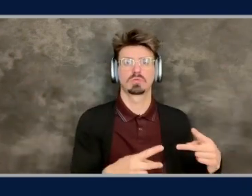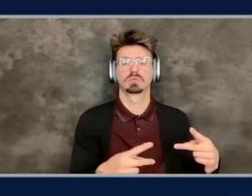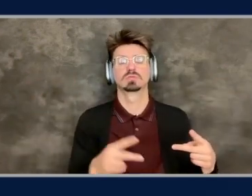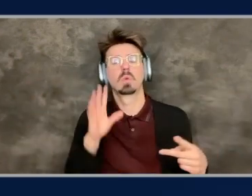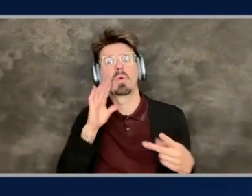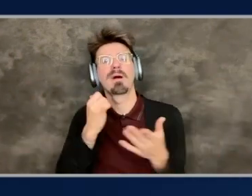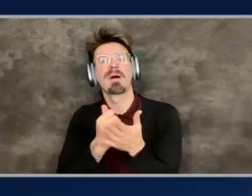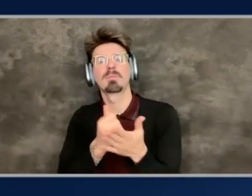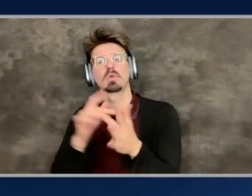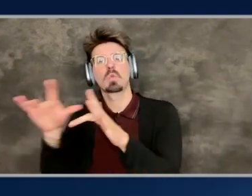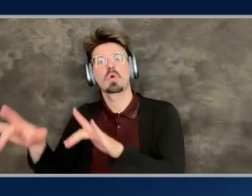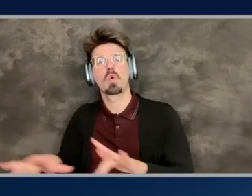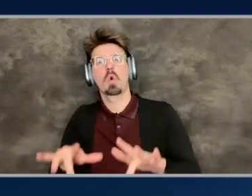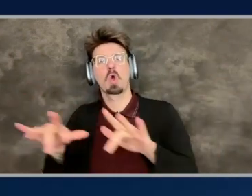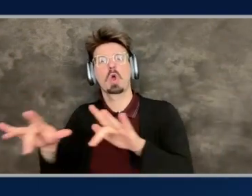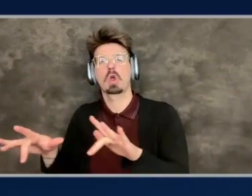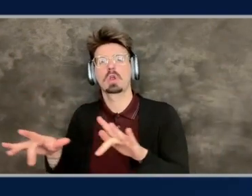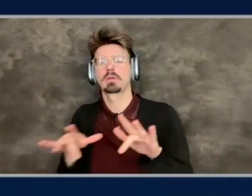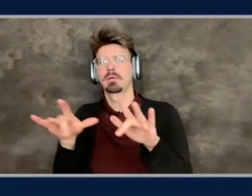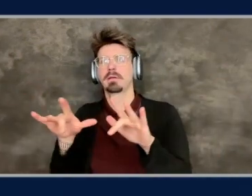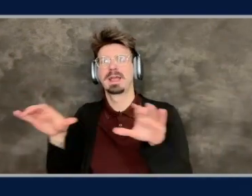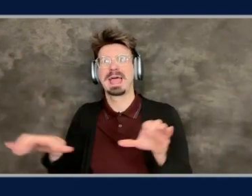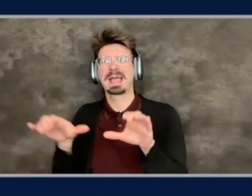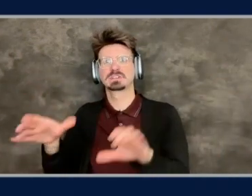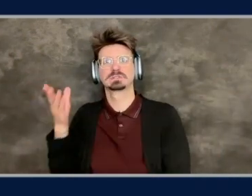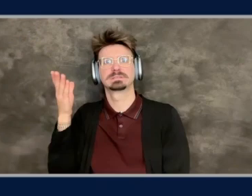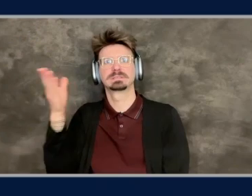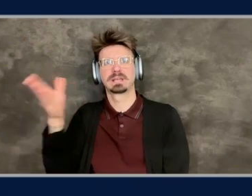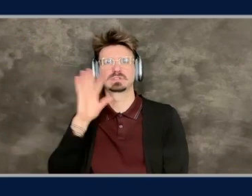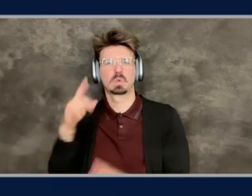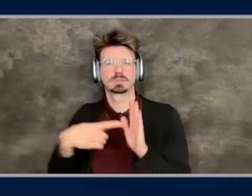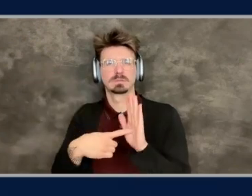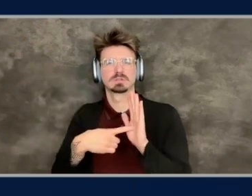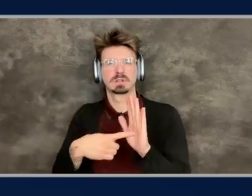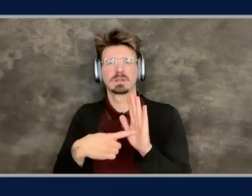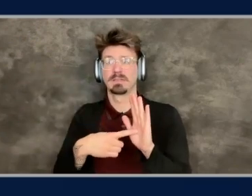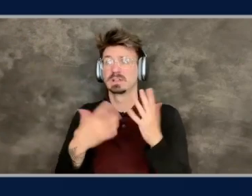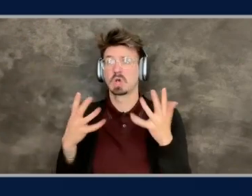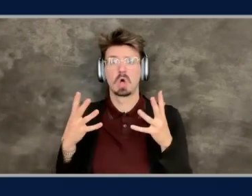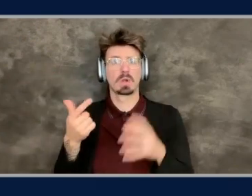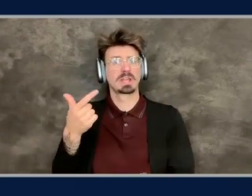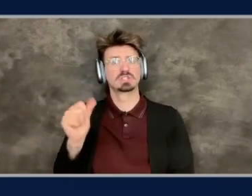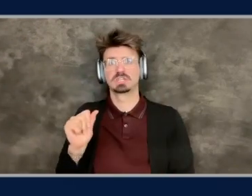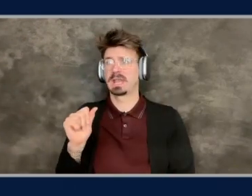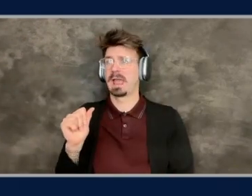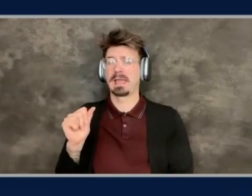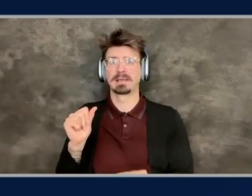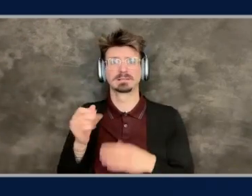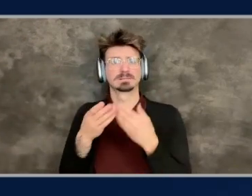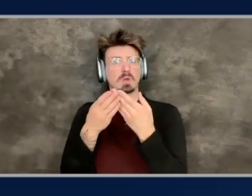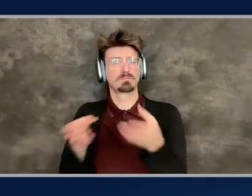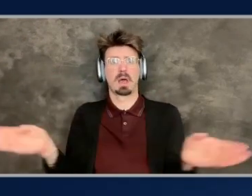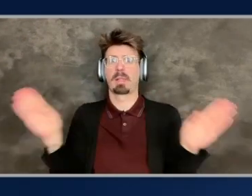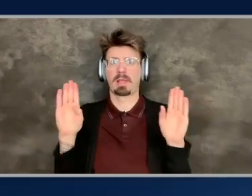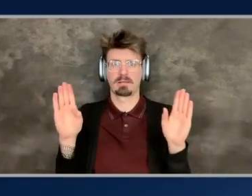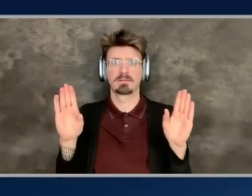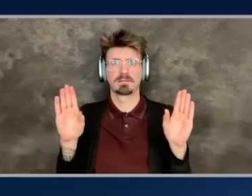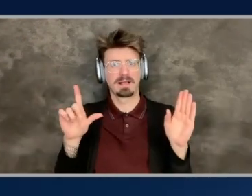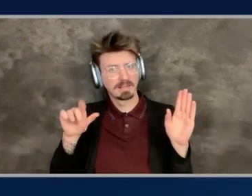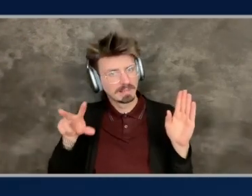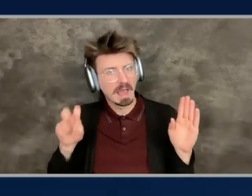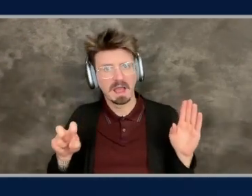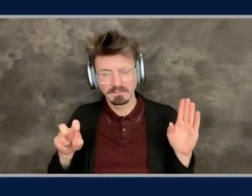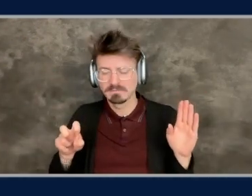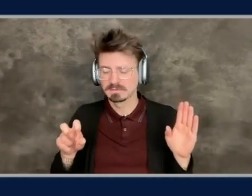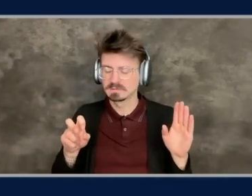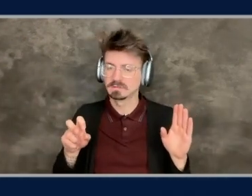console. And we wanted to demonstrate that now that it has gone GA and live here, to talk to people about how you can use that to do it. So